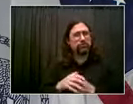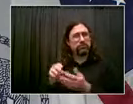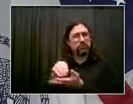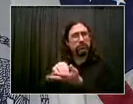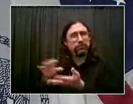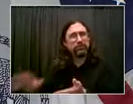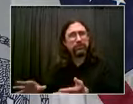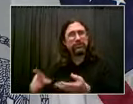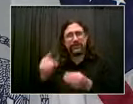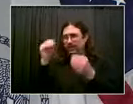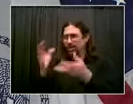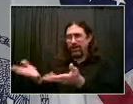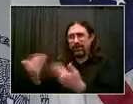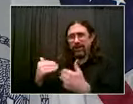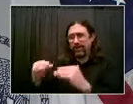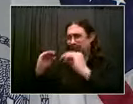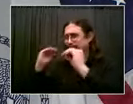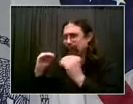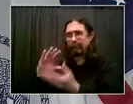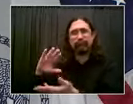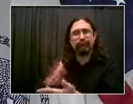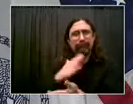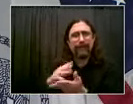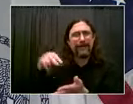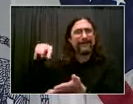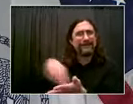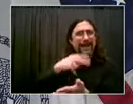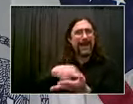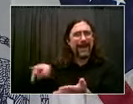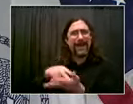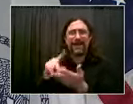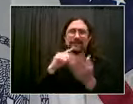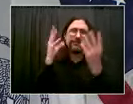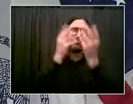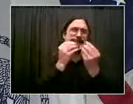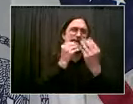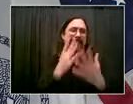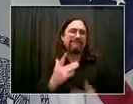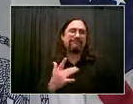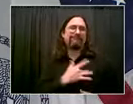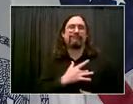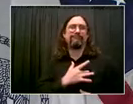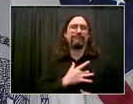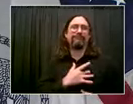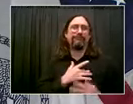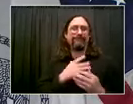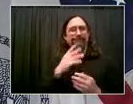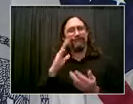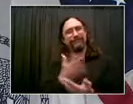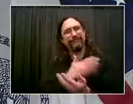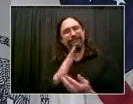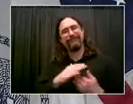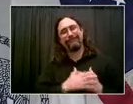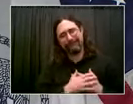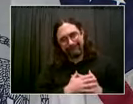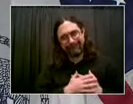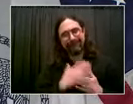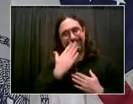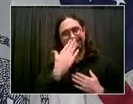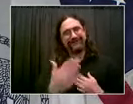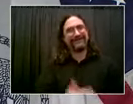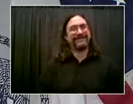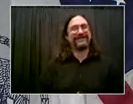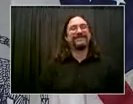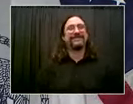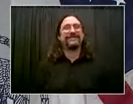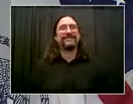that beautiful, beautiful music from them. This is an example. You know, they say a picture's worth a thousand